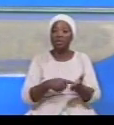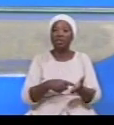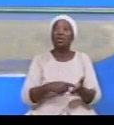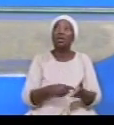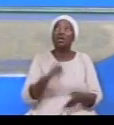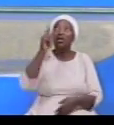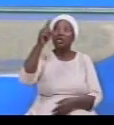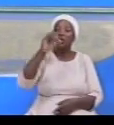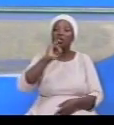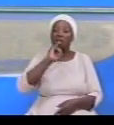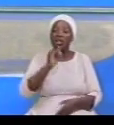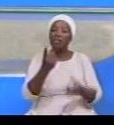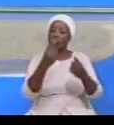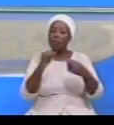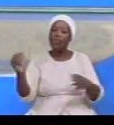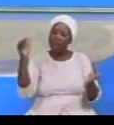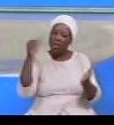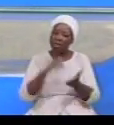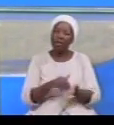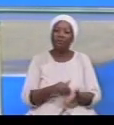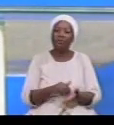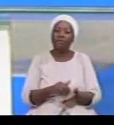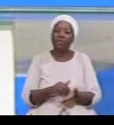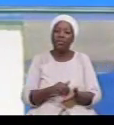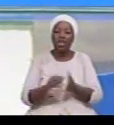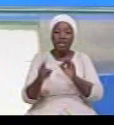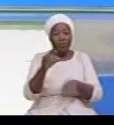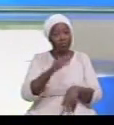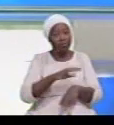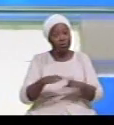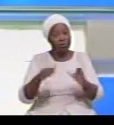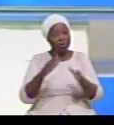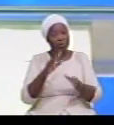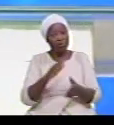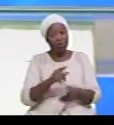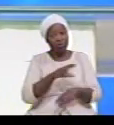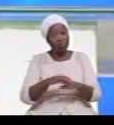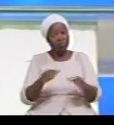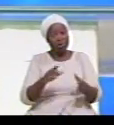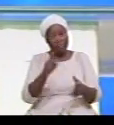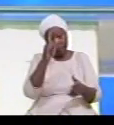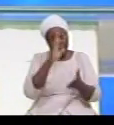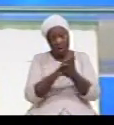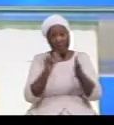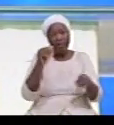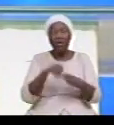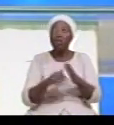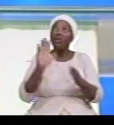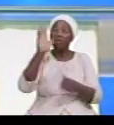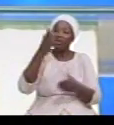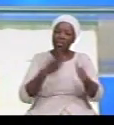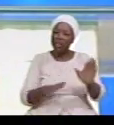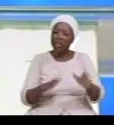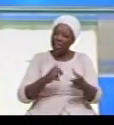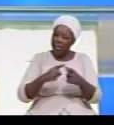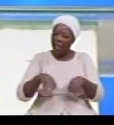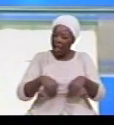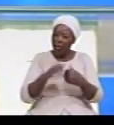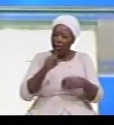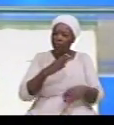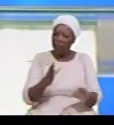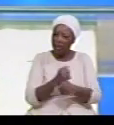is coming again. If you don't believe in his death, how can you take the Lord's Supper